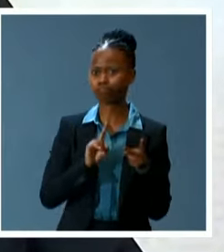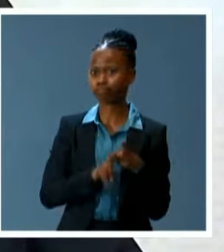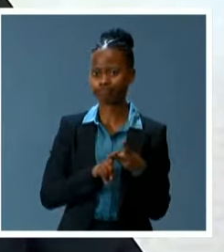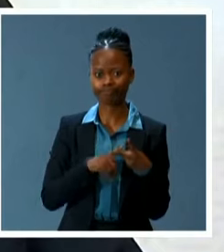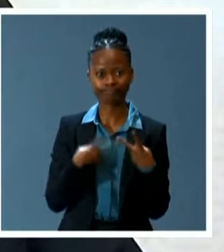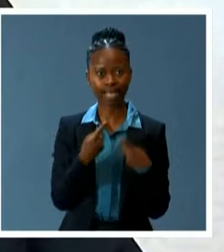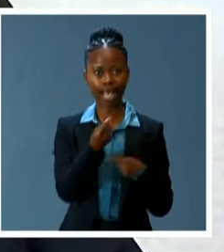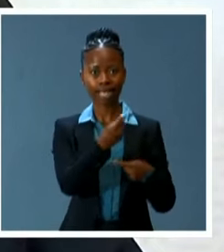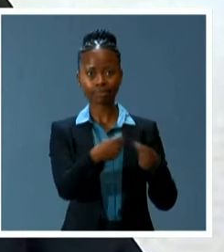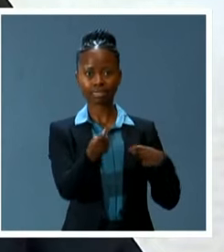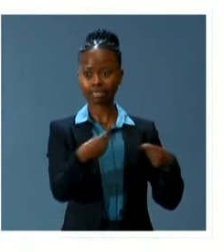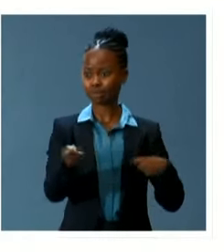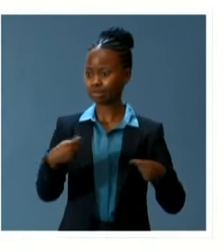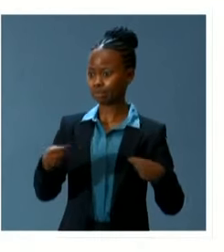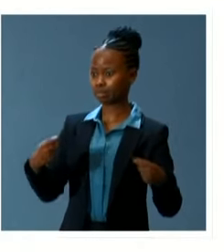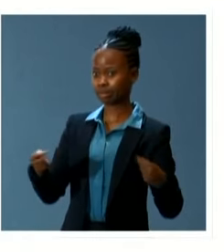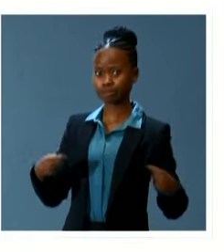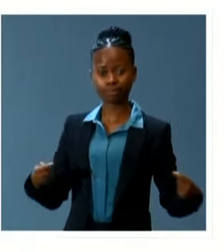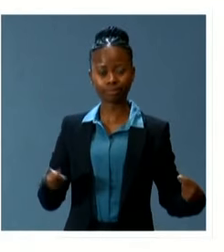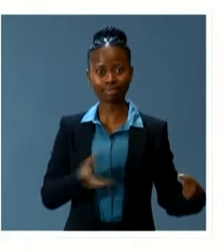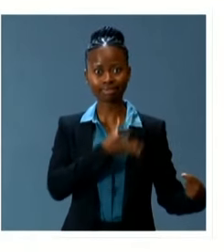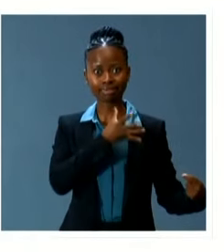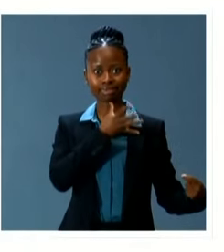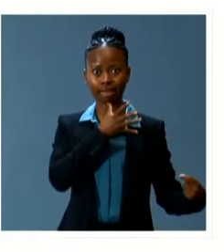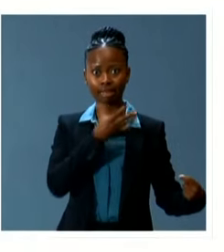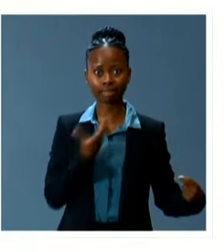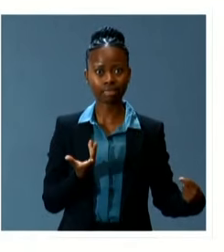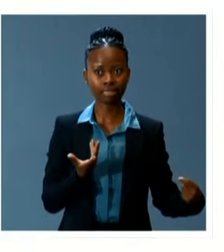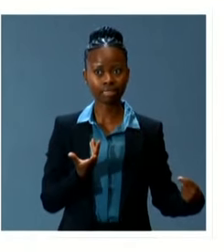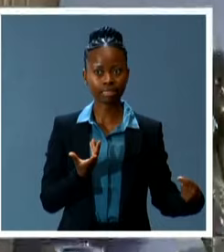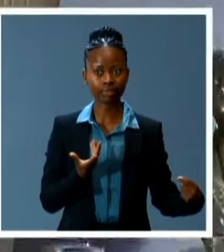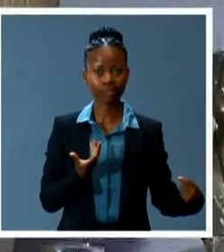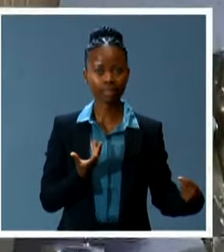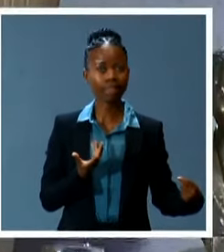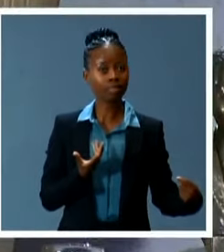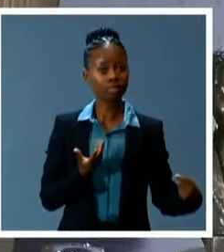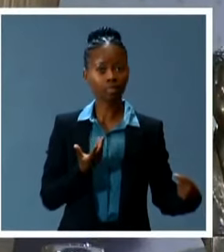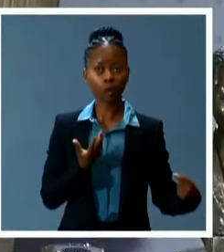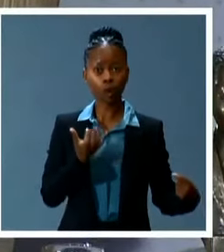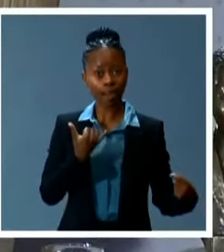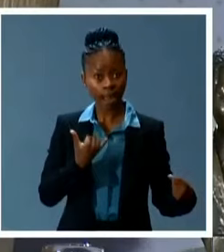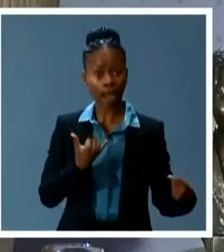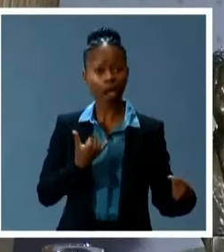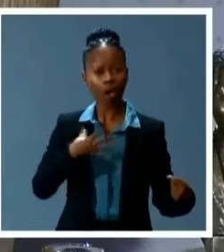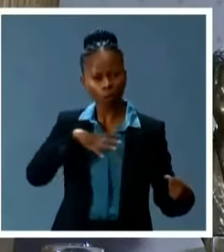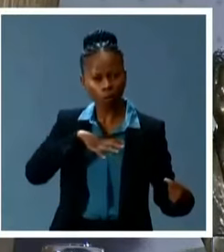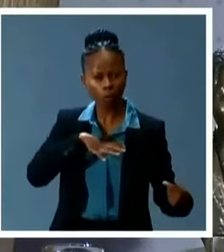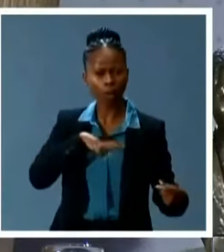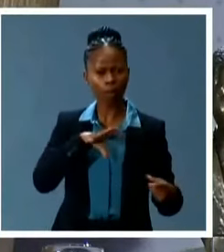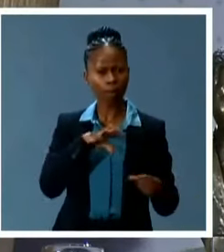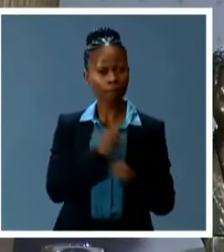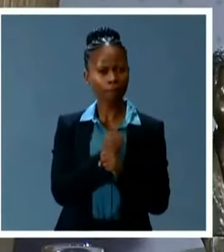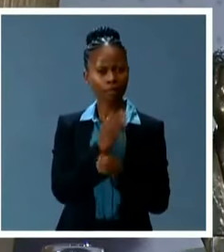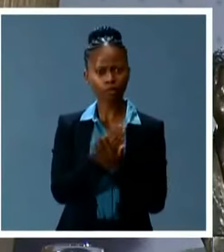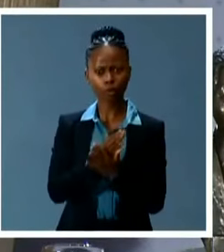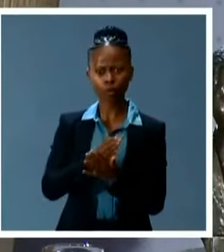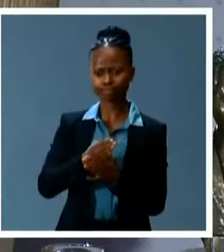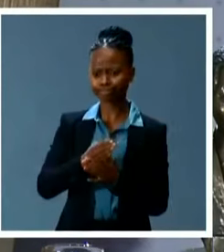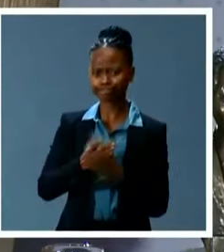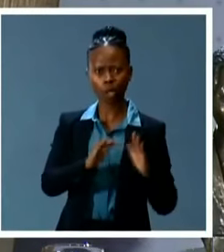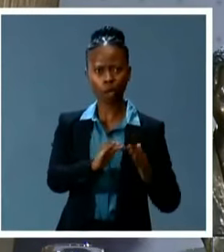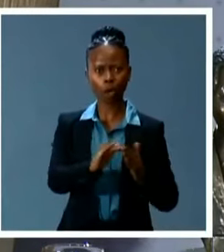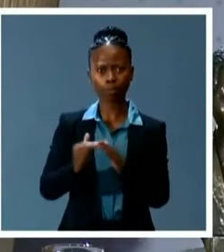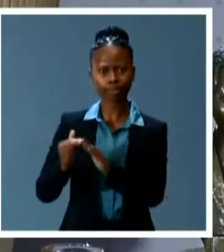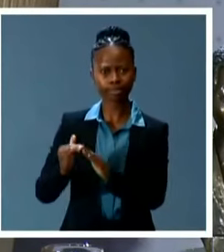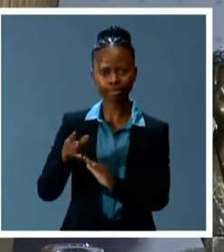the needs to respond to the COVID to diminish the negative impact, social impact in the economies and in